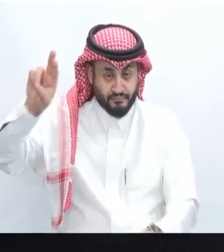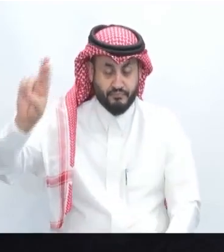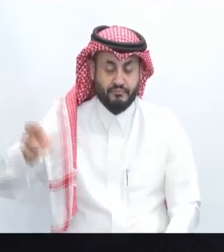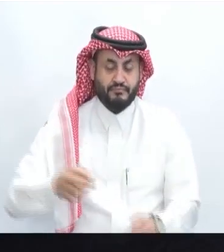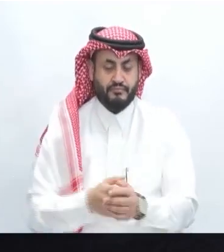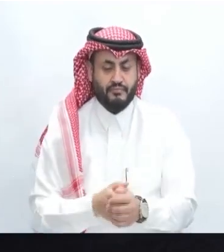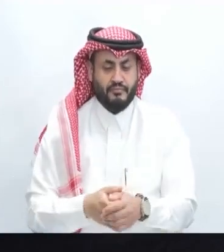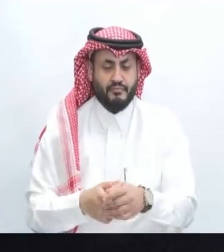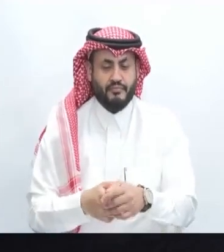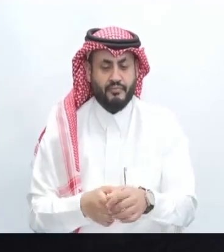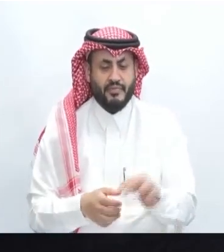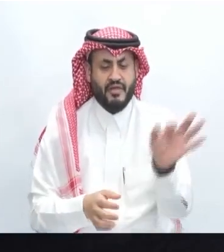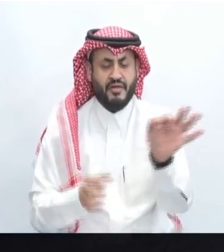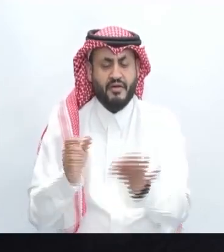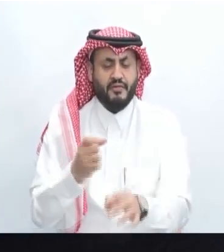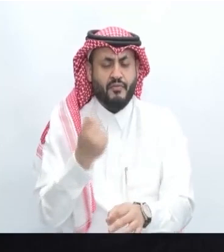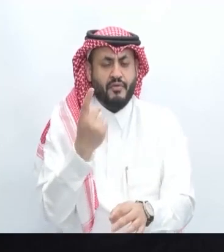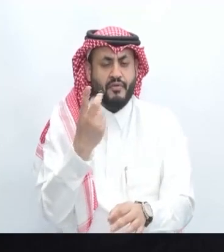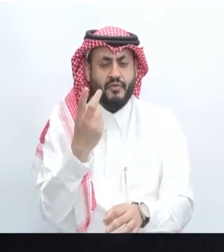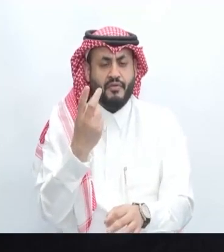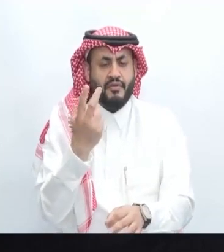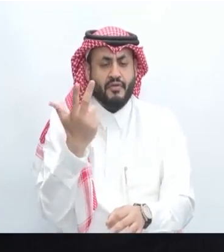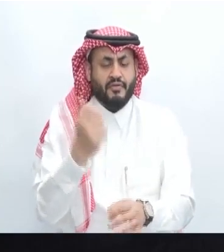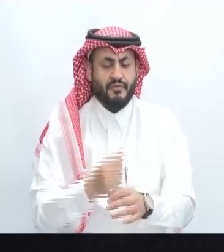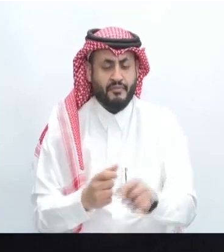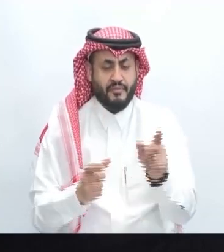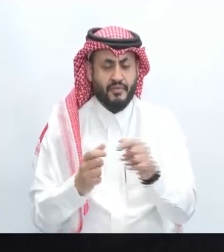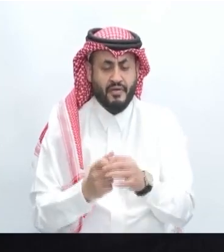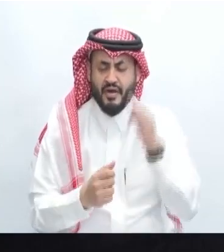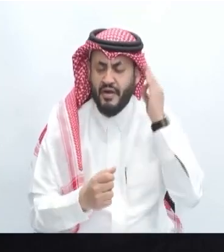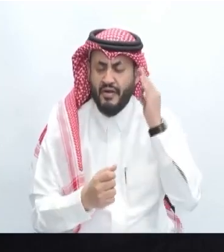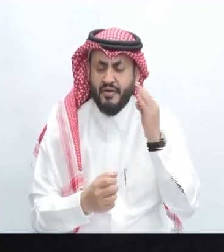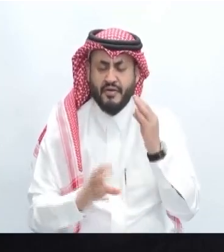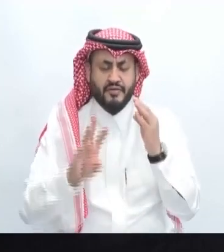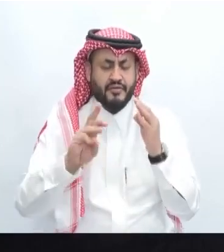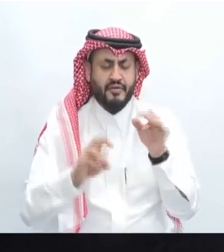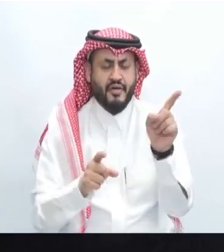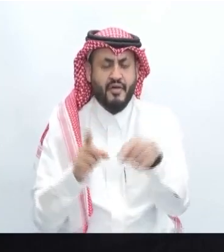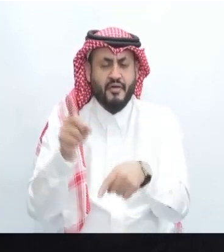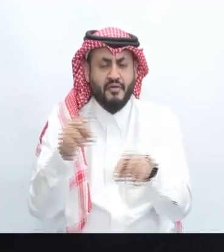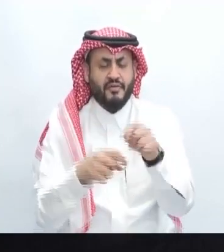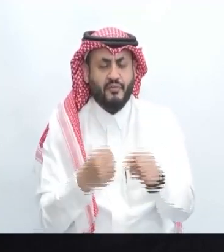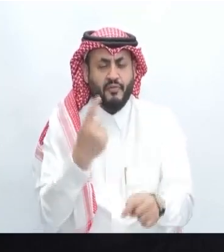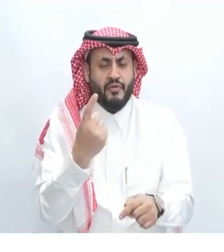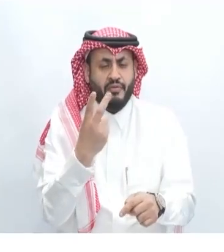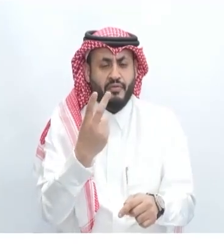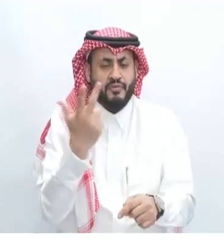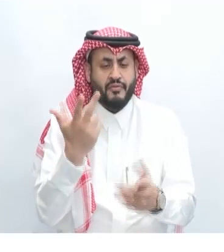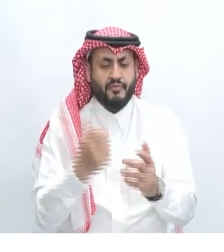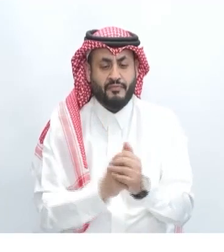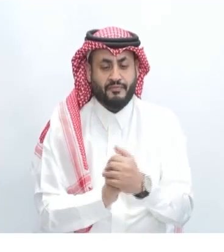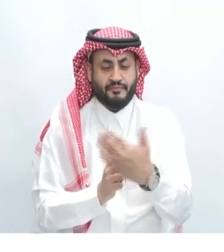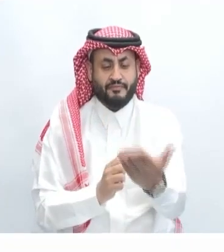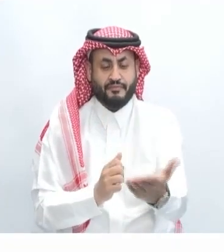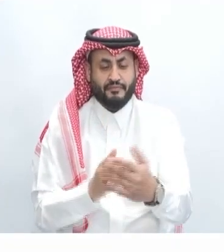sounds, what we did is we listened to six different sounds and we did match them, each one with their sounds.